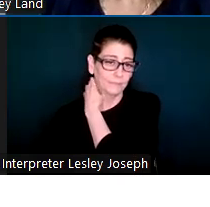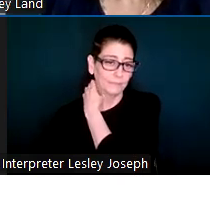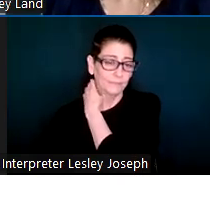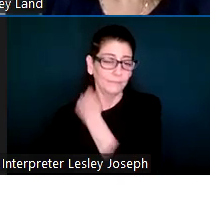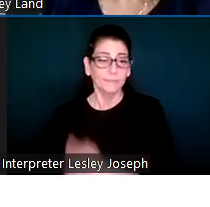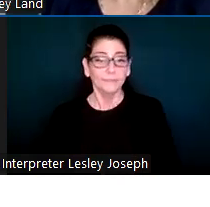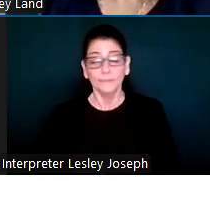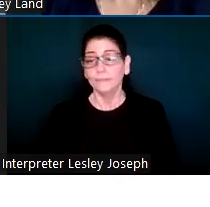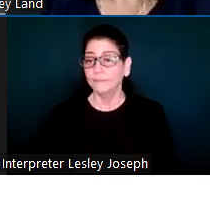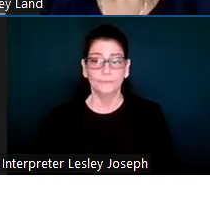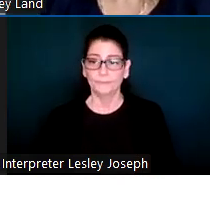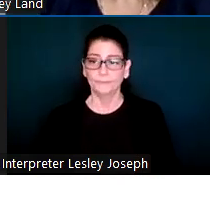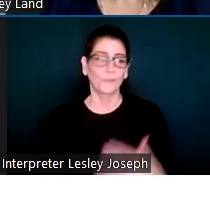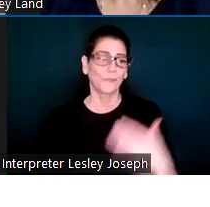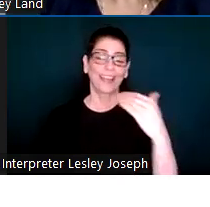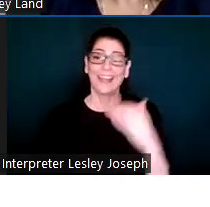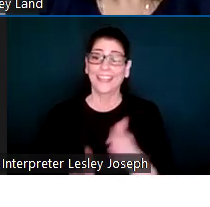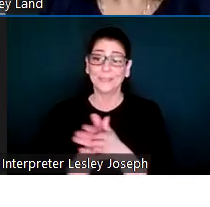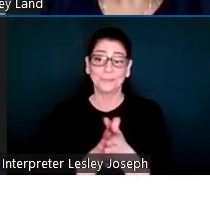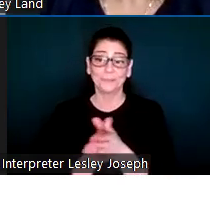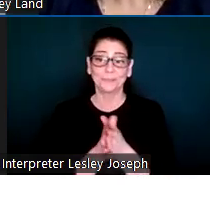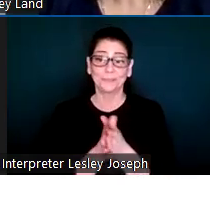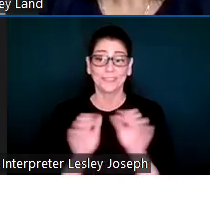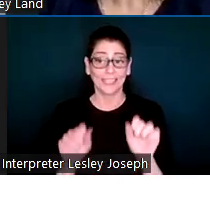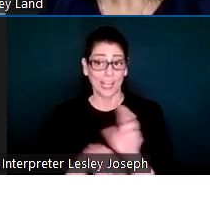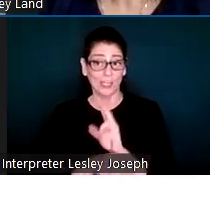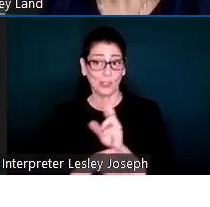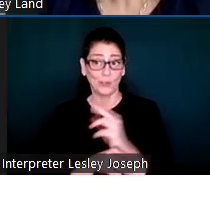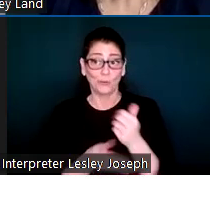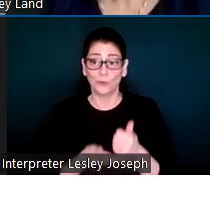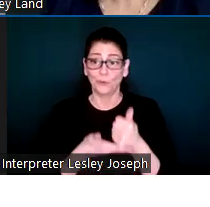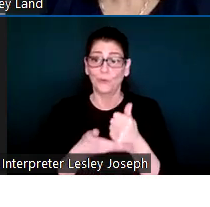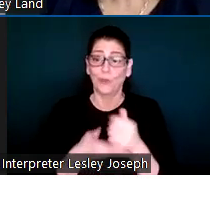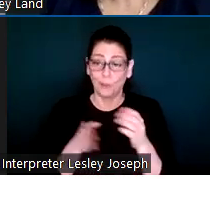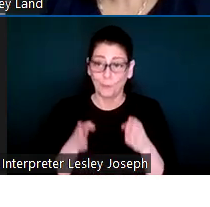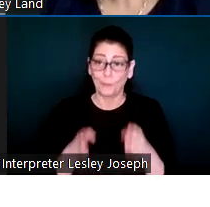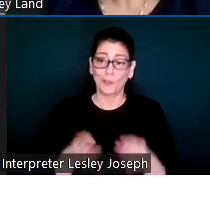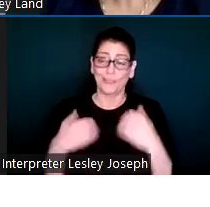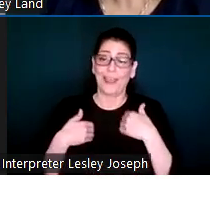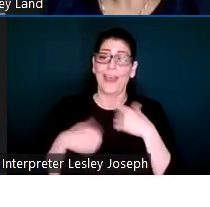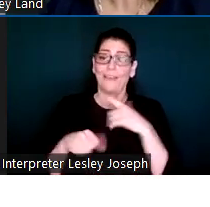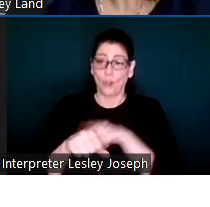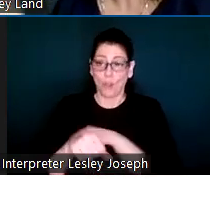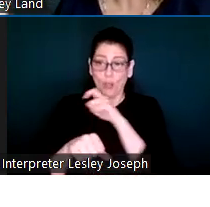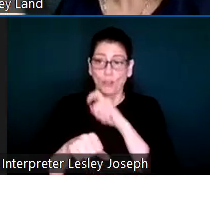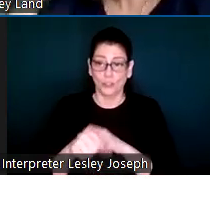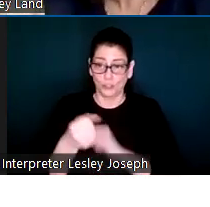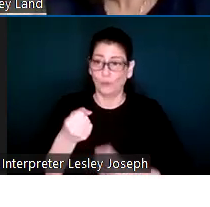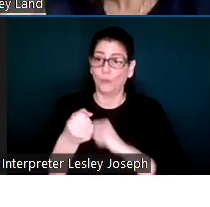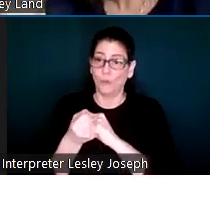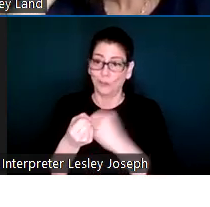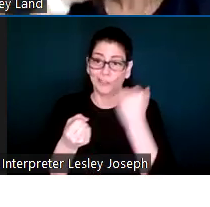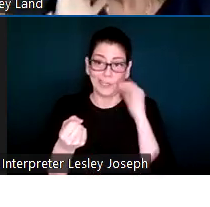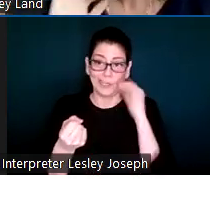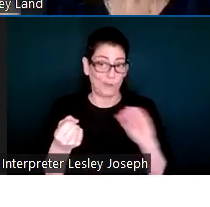So the next work incentive that could be used to help somebody come up with long-term supports for them when no other supports